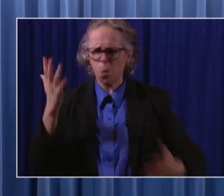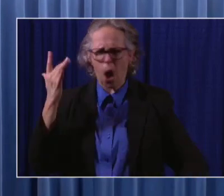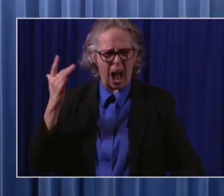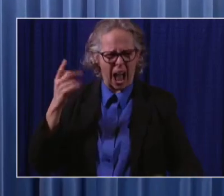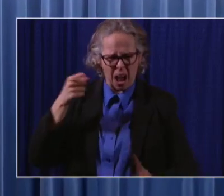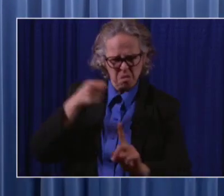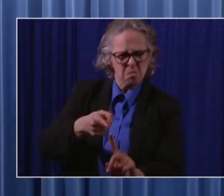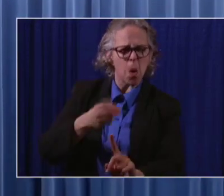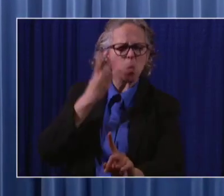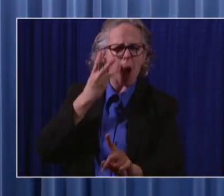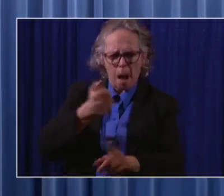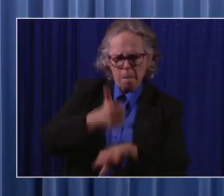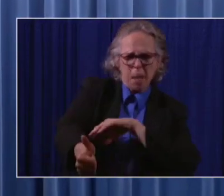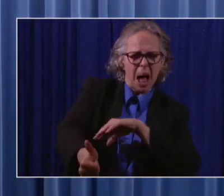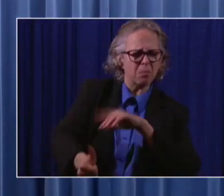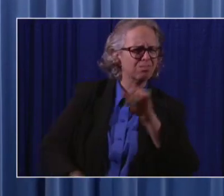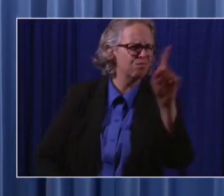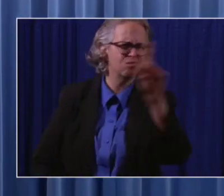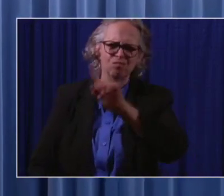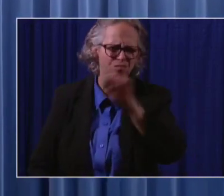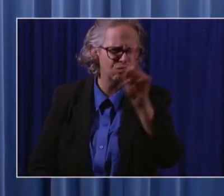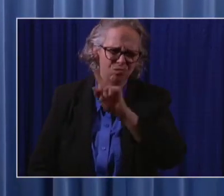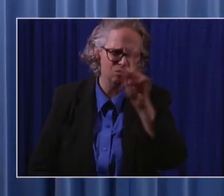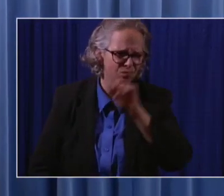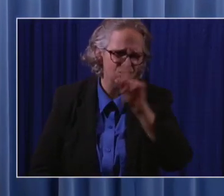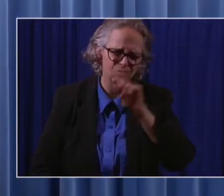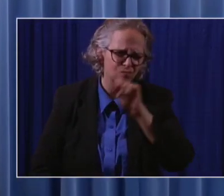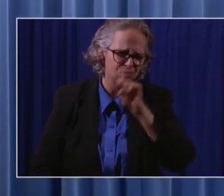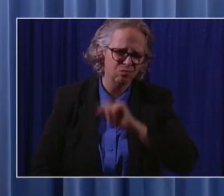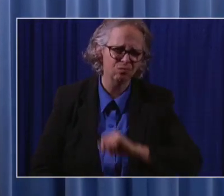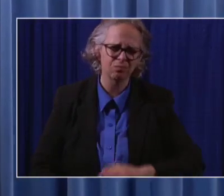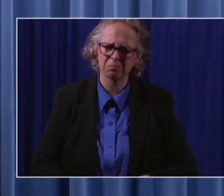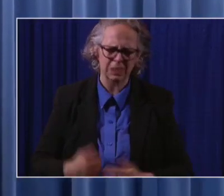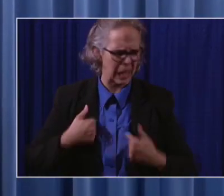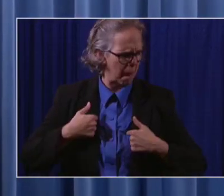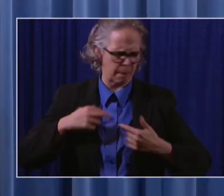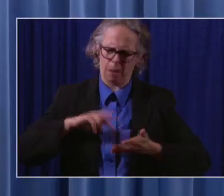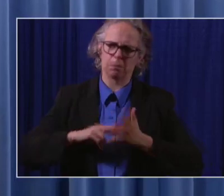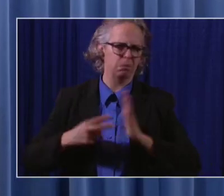that, what was going on there it